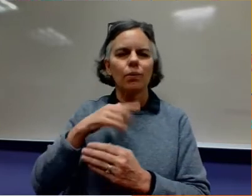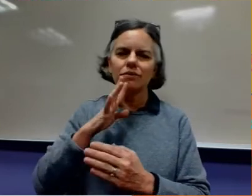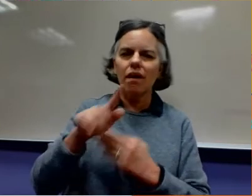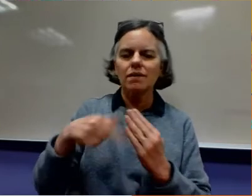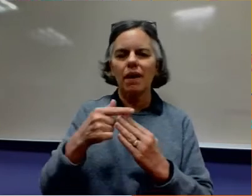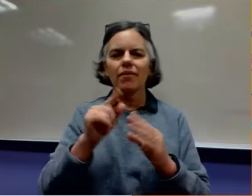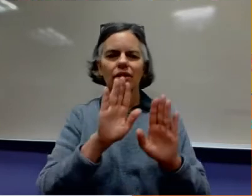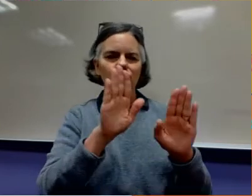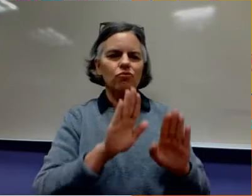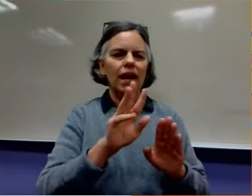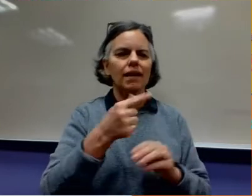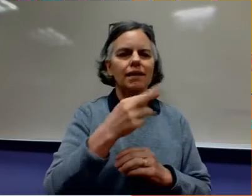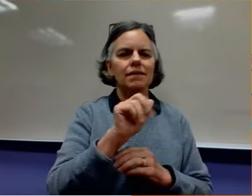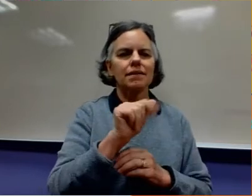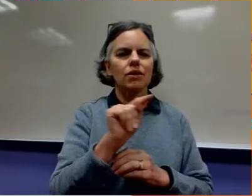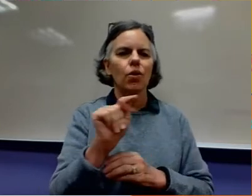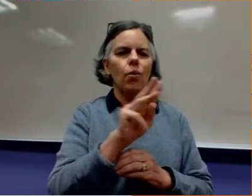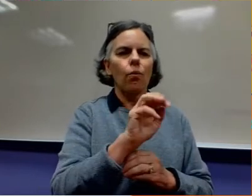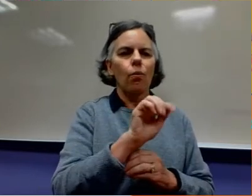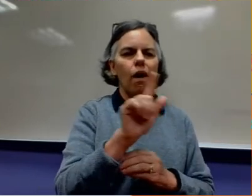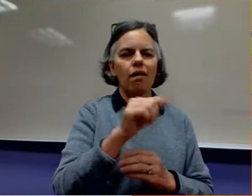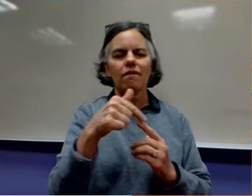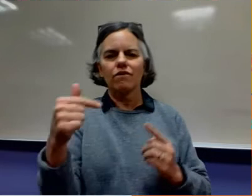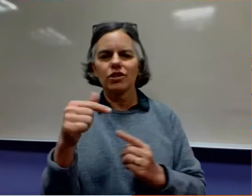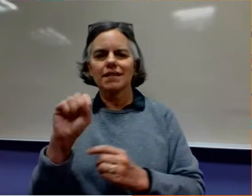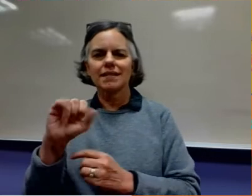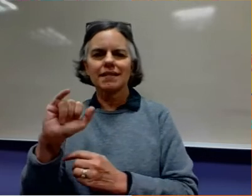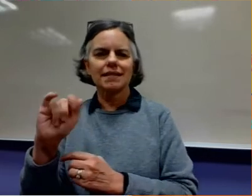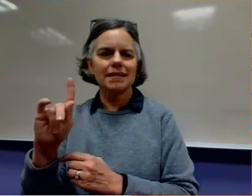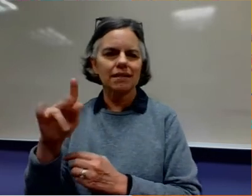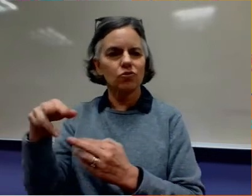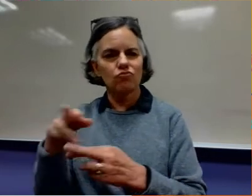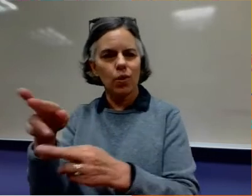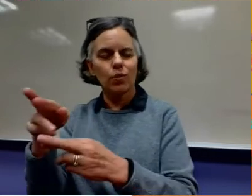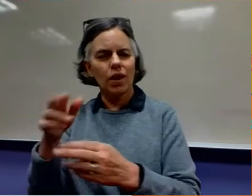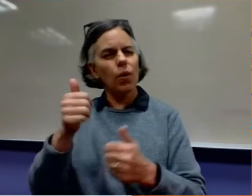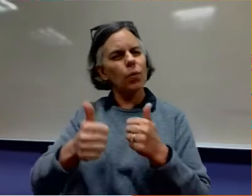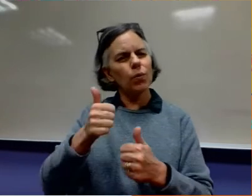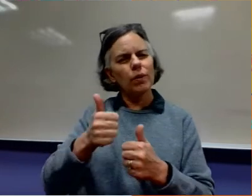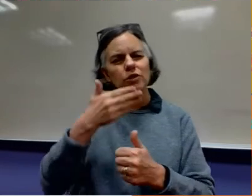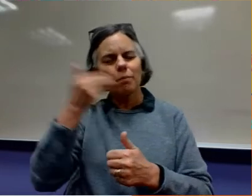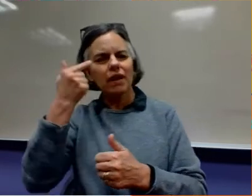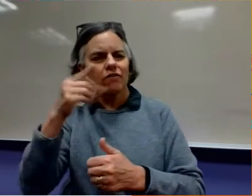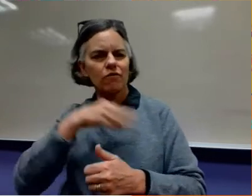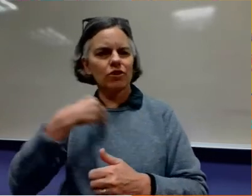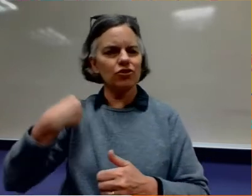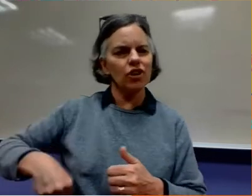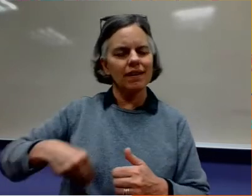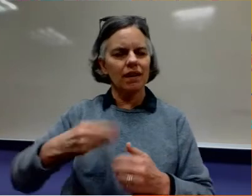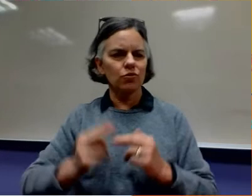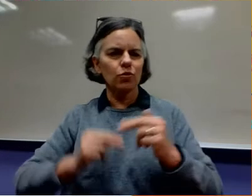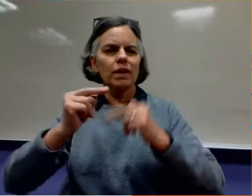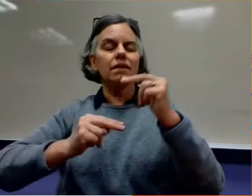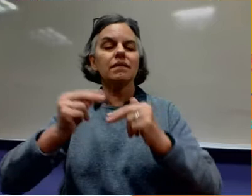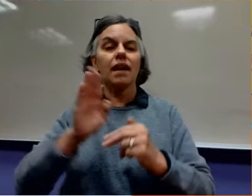about the Great Wall versus the Silk Road. Then we talked about what do we think, which one is better for China to build, and then your